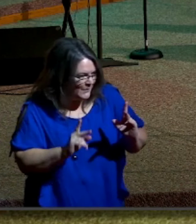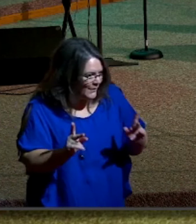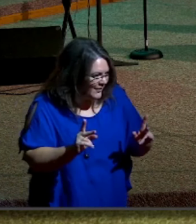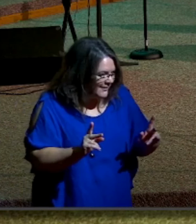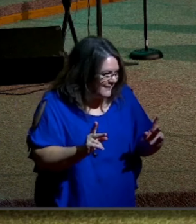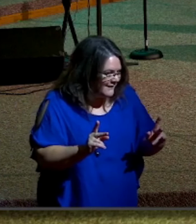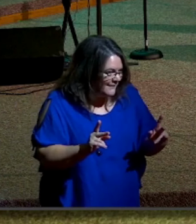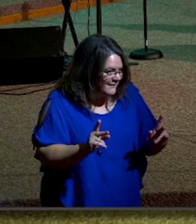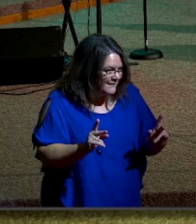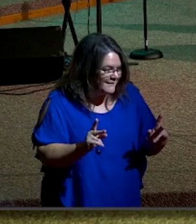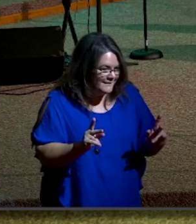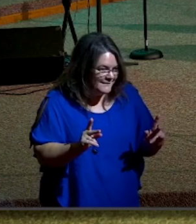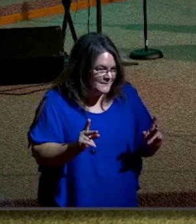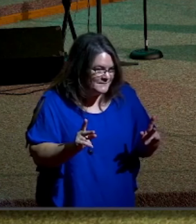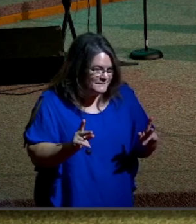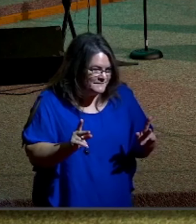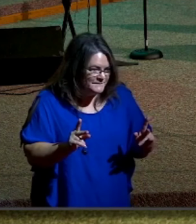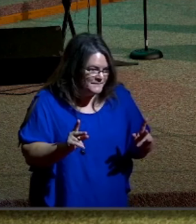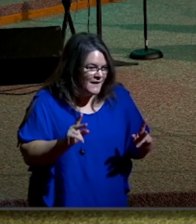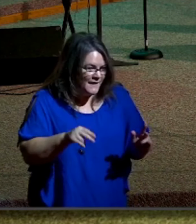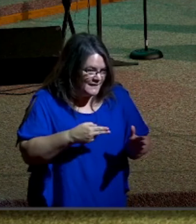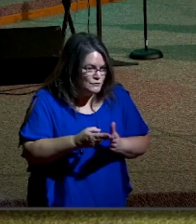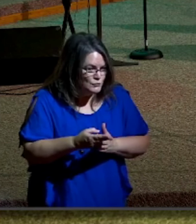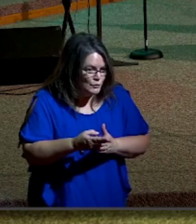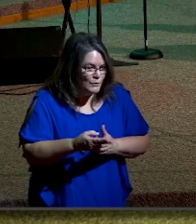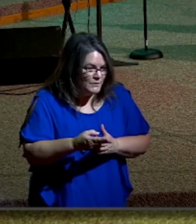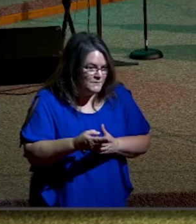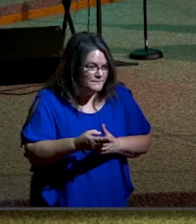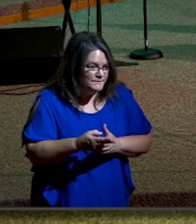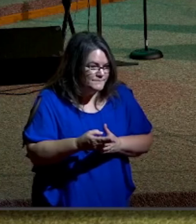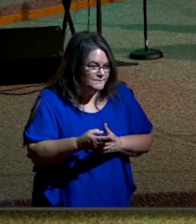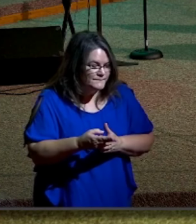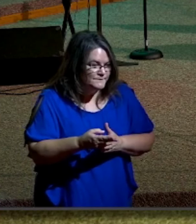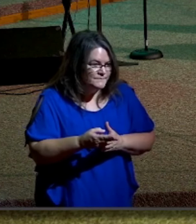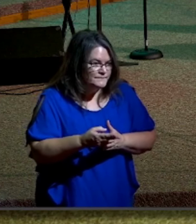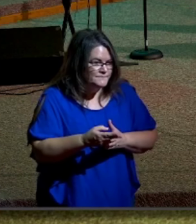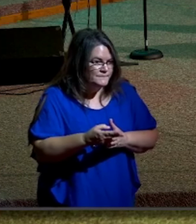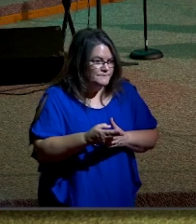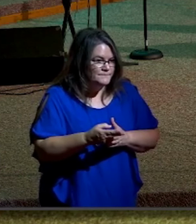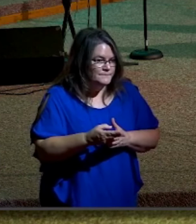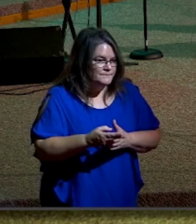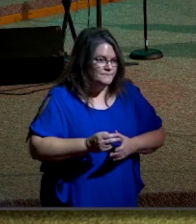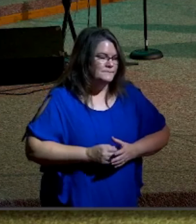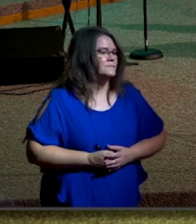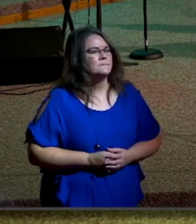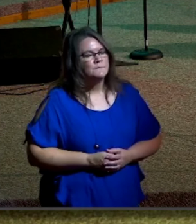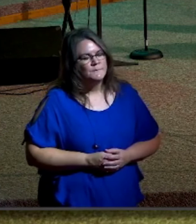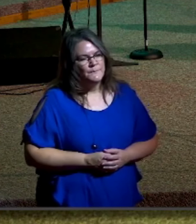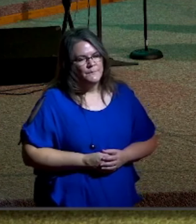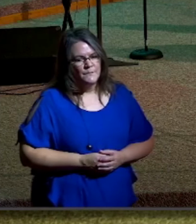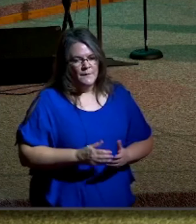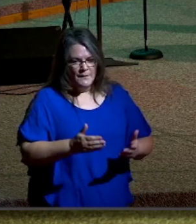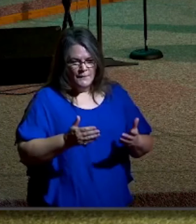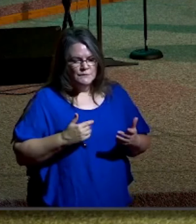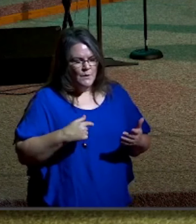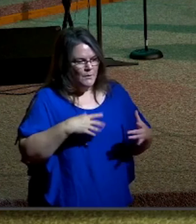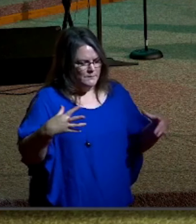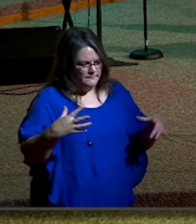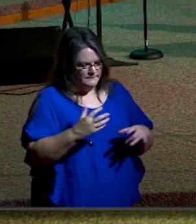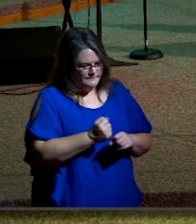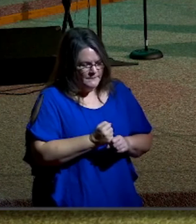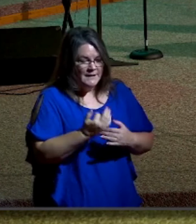That's the truth. So I want us to recap. Today